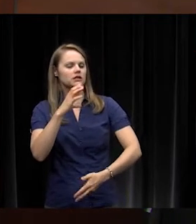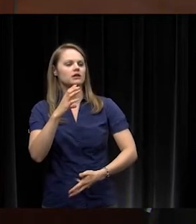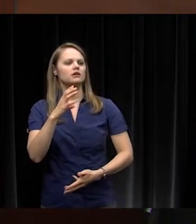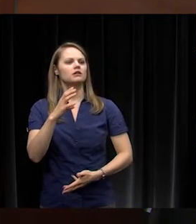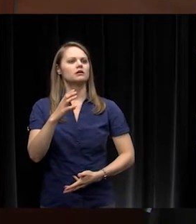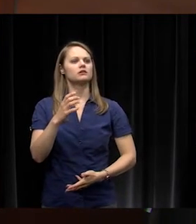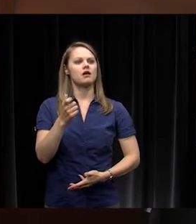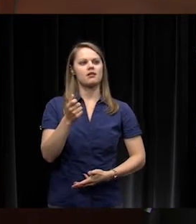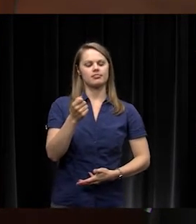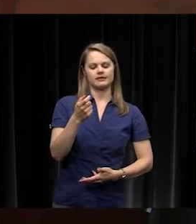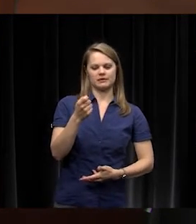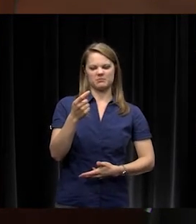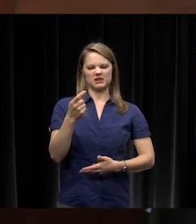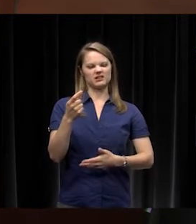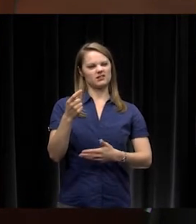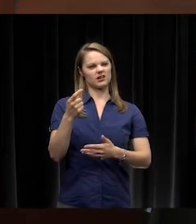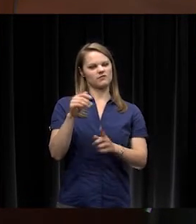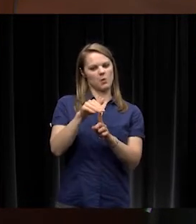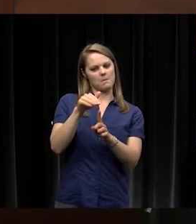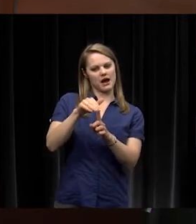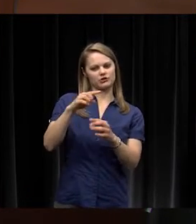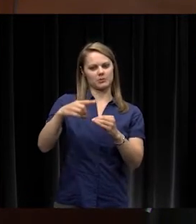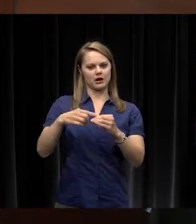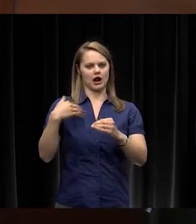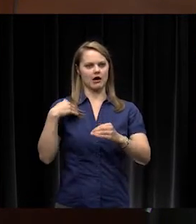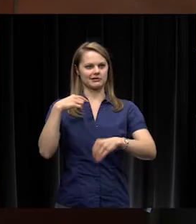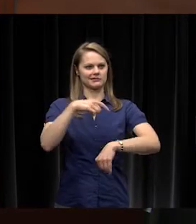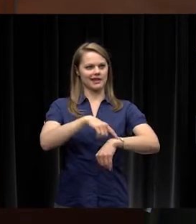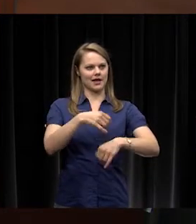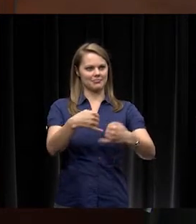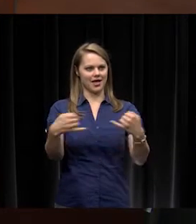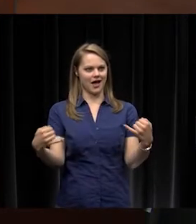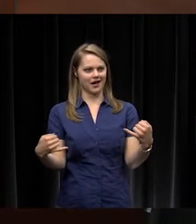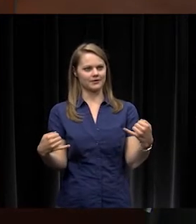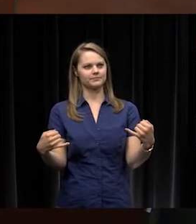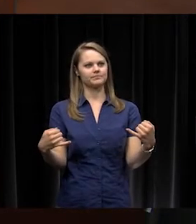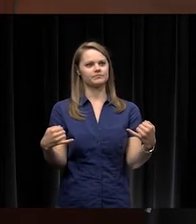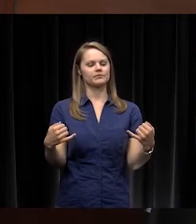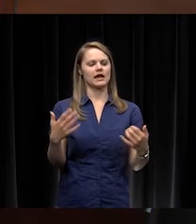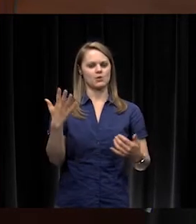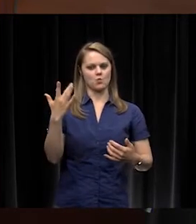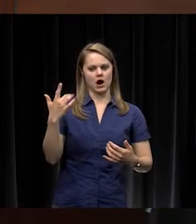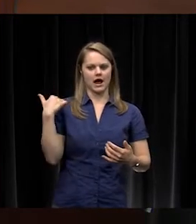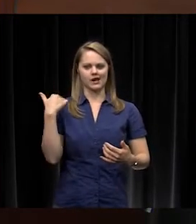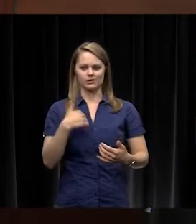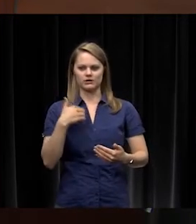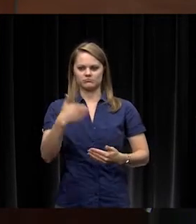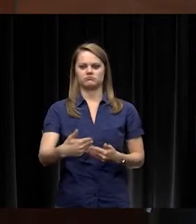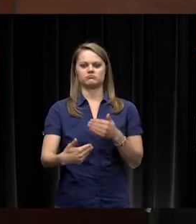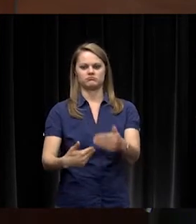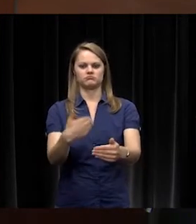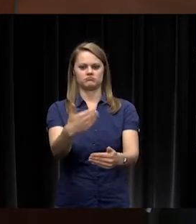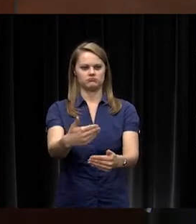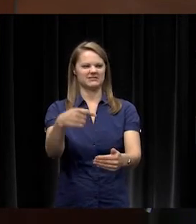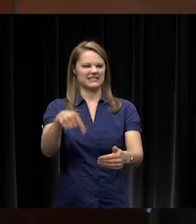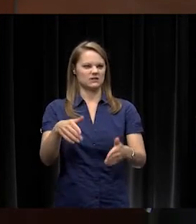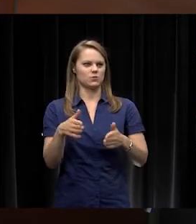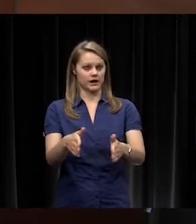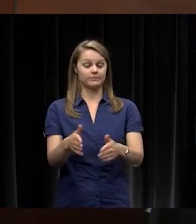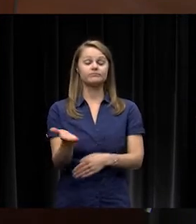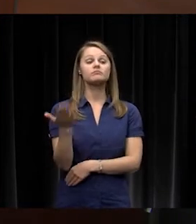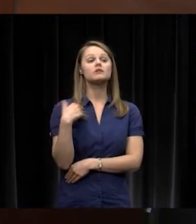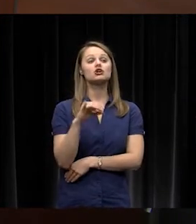bit of a refresher of the timeline of what we're looking at and the reason that we're going through it in this manner. So at the July 14th board